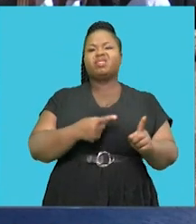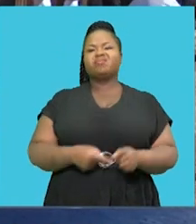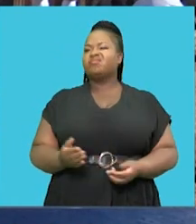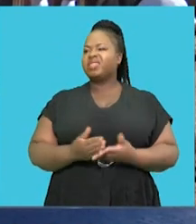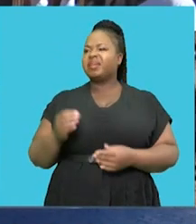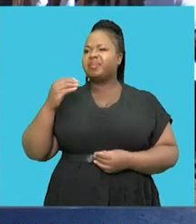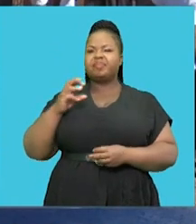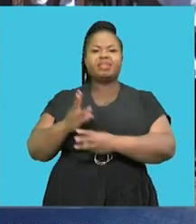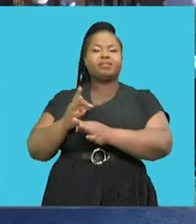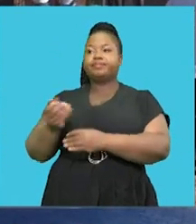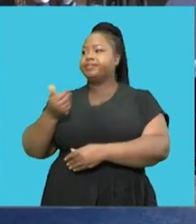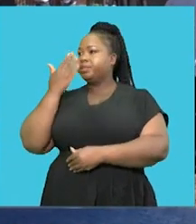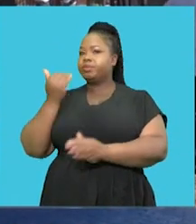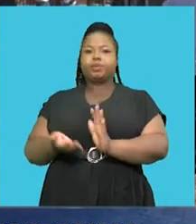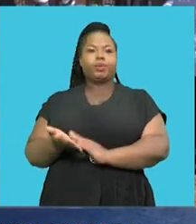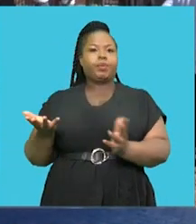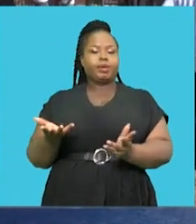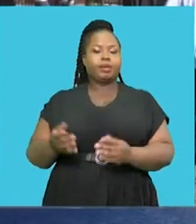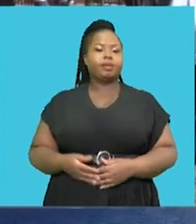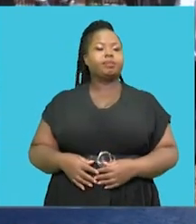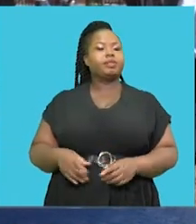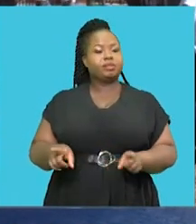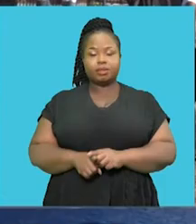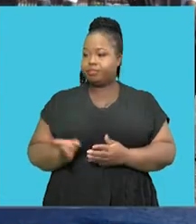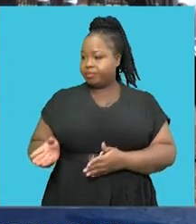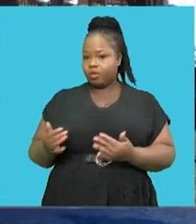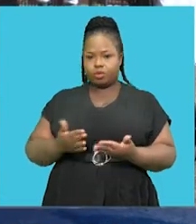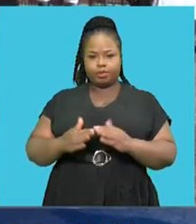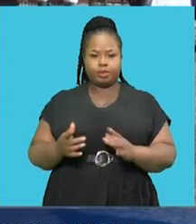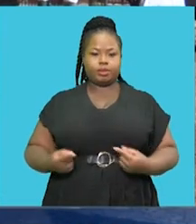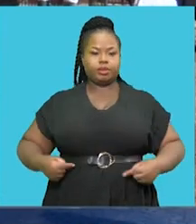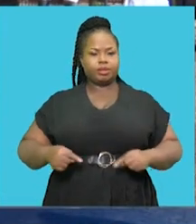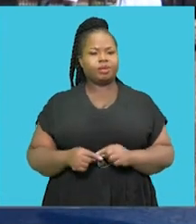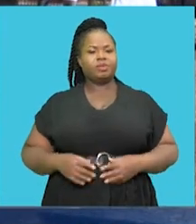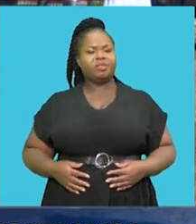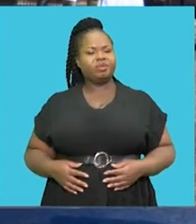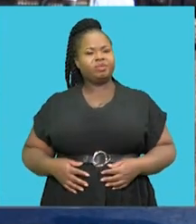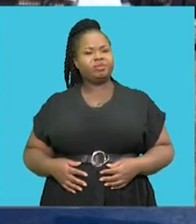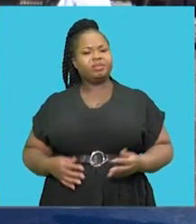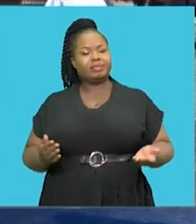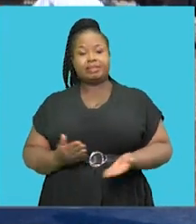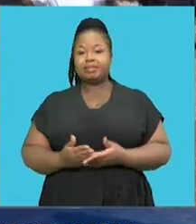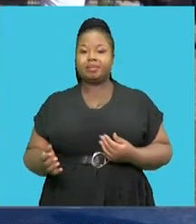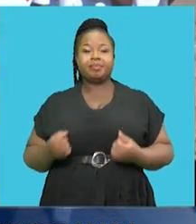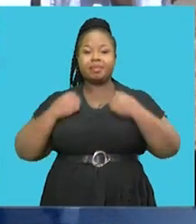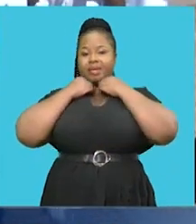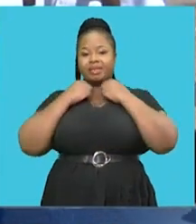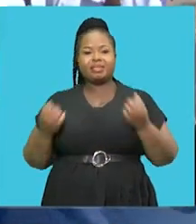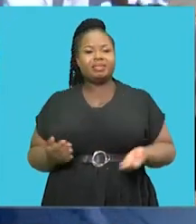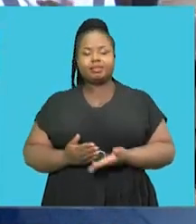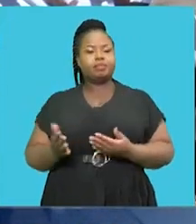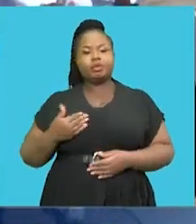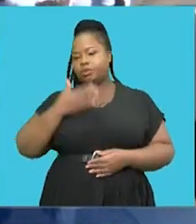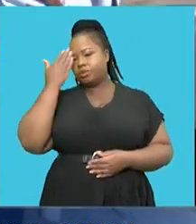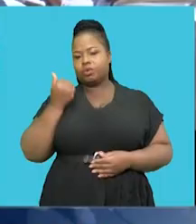they don't not know even nowhere to go. Even here in our community you know you find that some parents or people they don't even